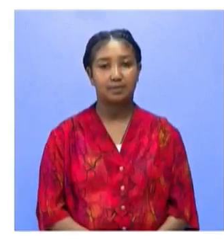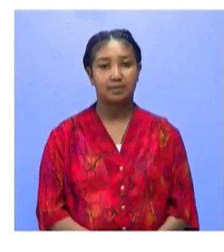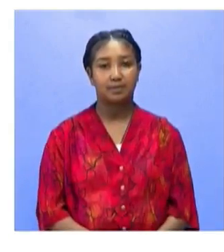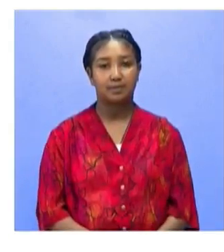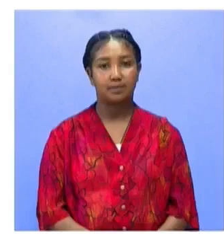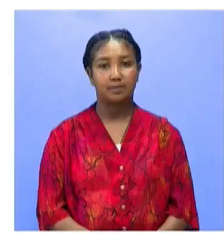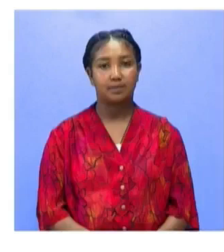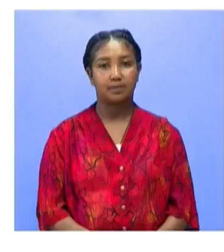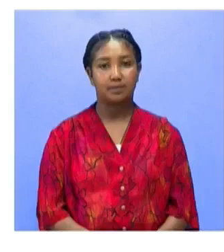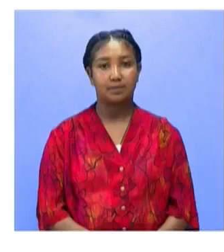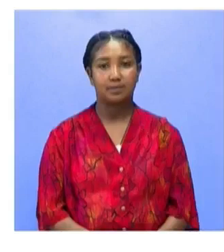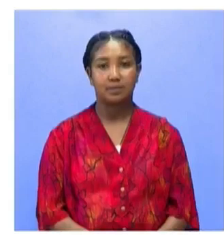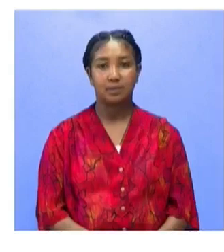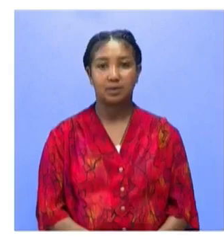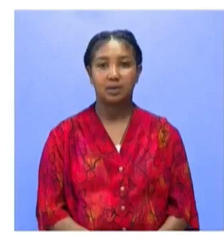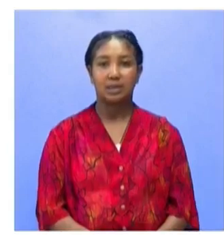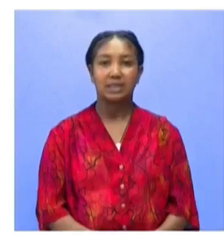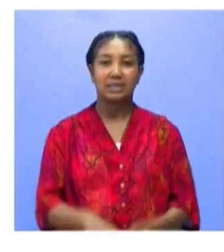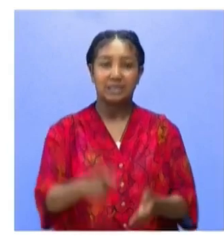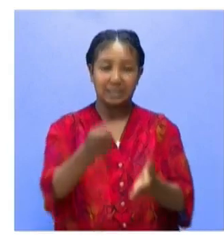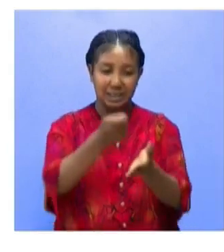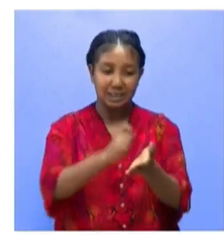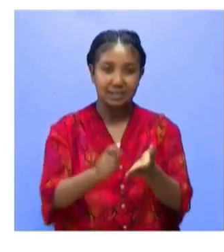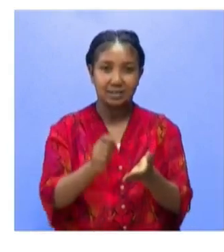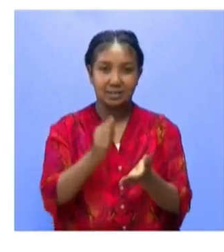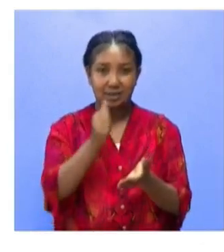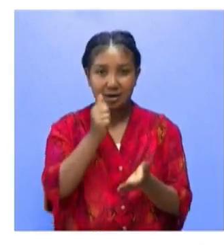her letter